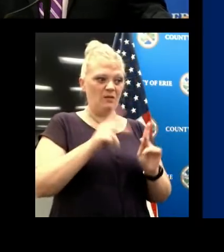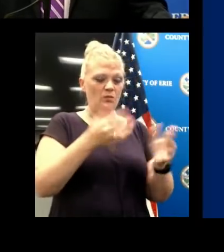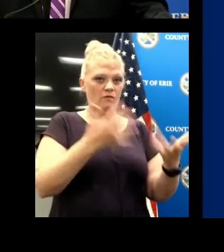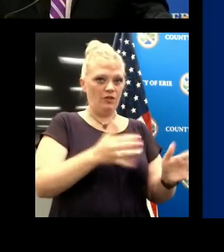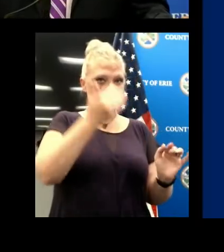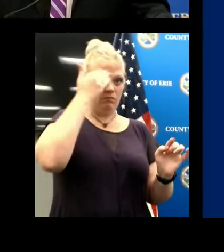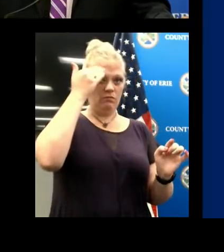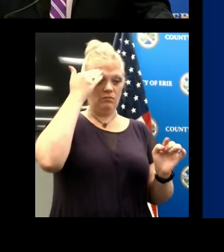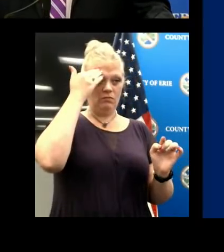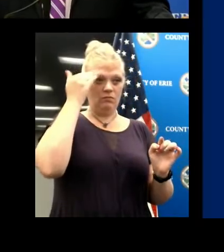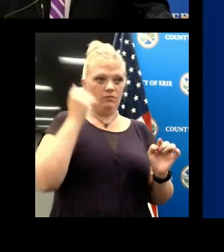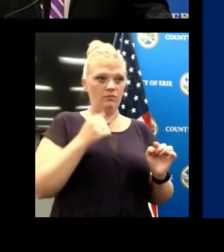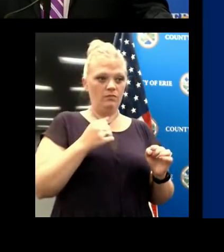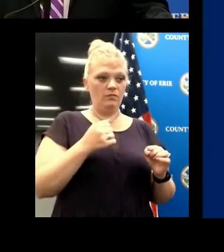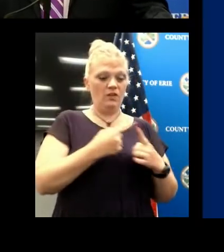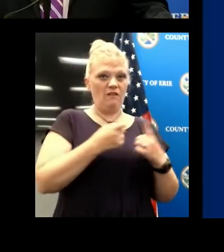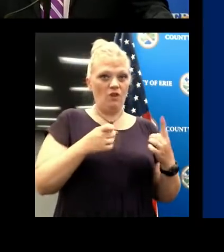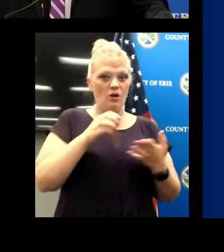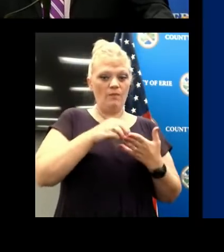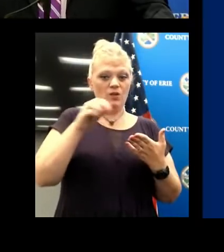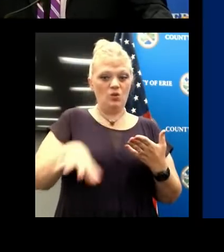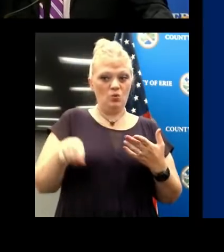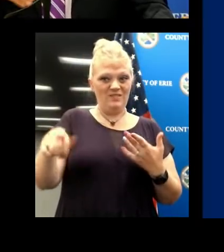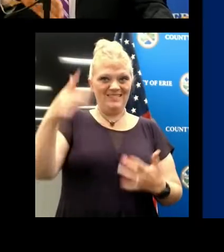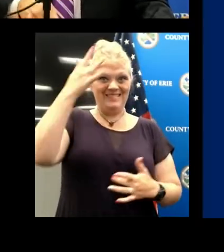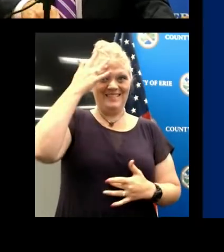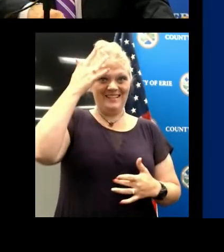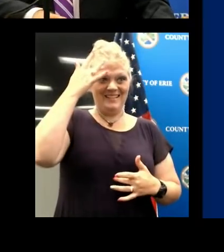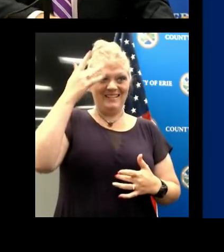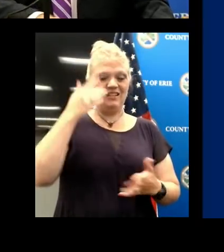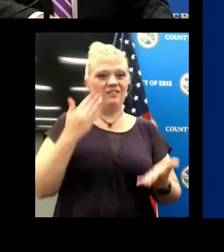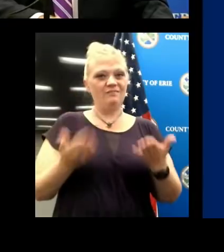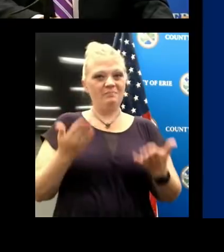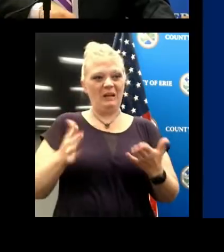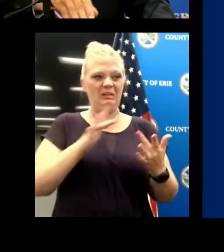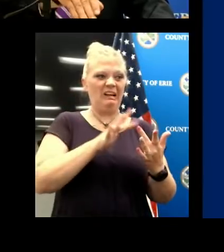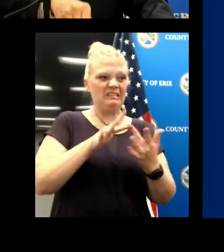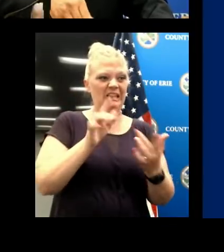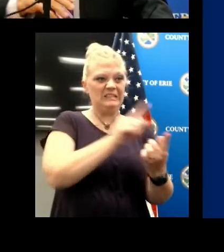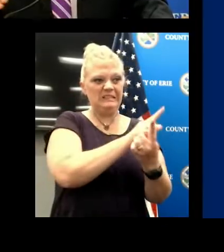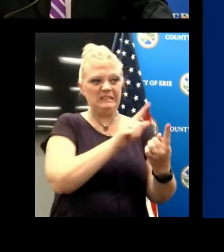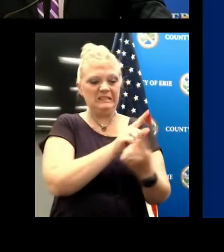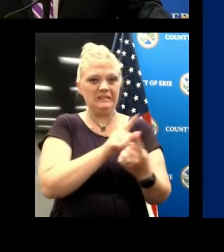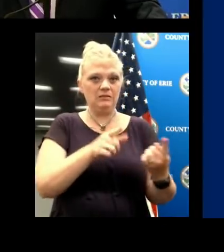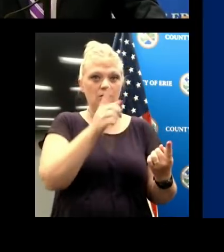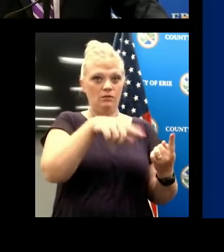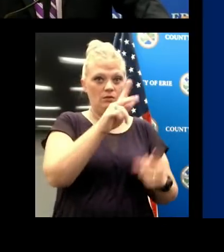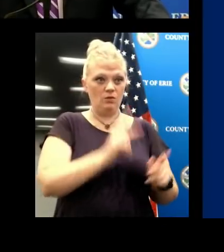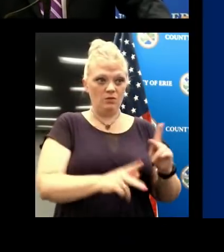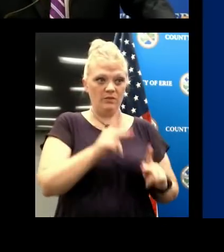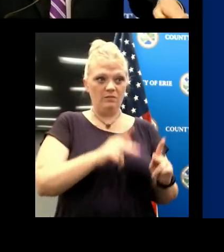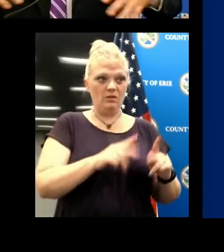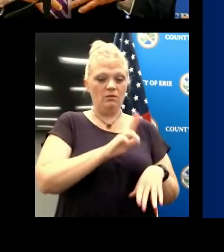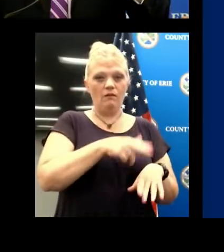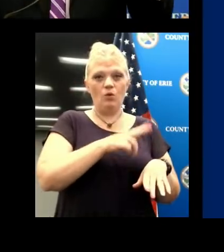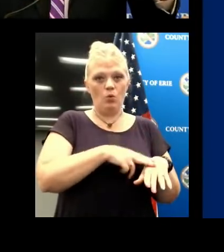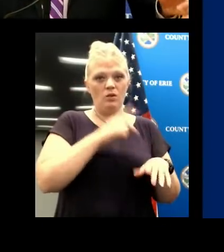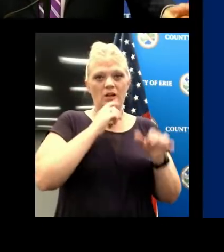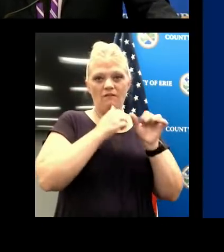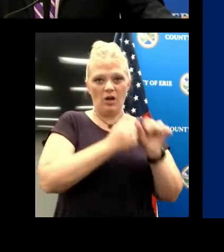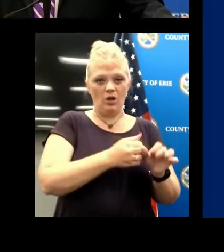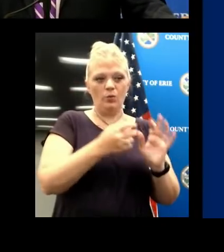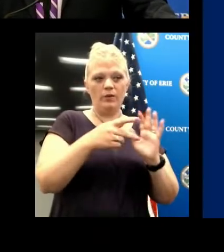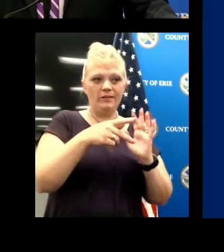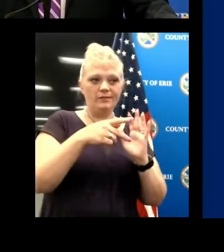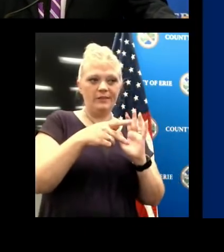of by the students who were sick, of others they may have come in contact with. And those individuals are, of course, following the protocols